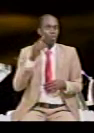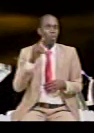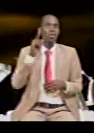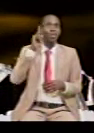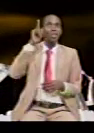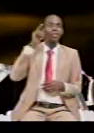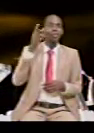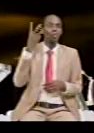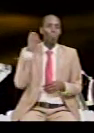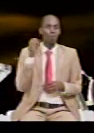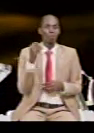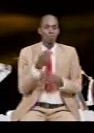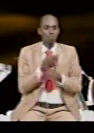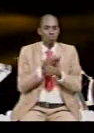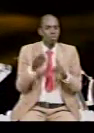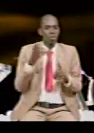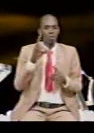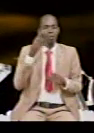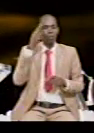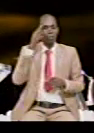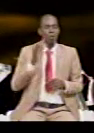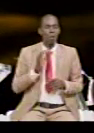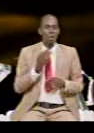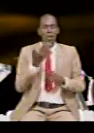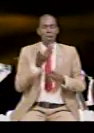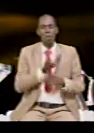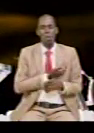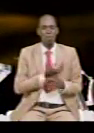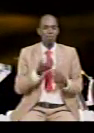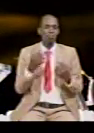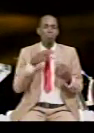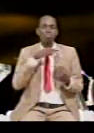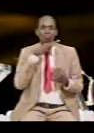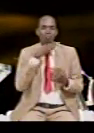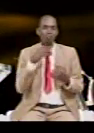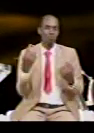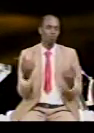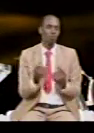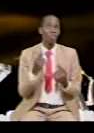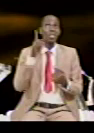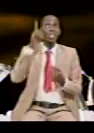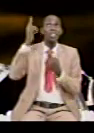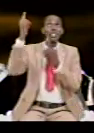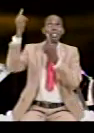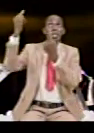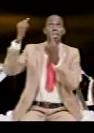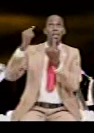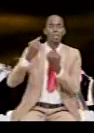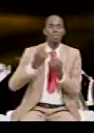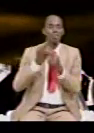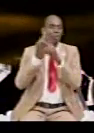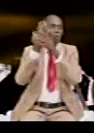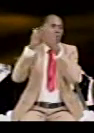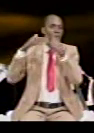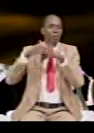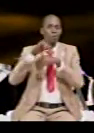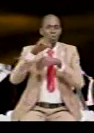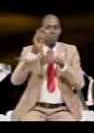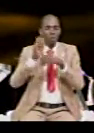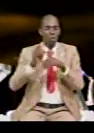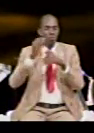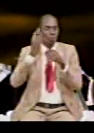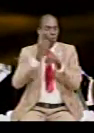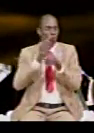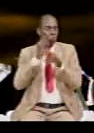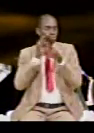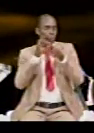transgressions. He came all the way from heaven. You know, you can picture in your mind the glory of